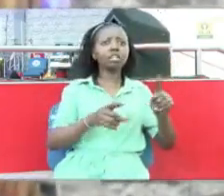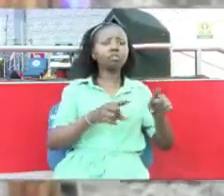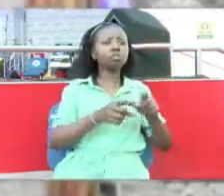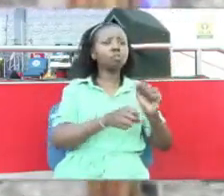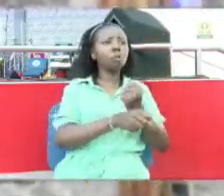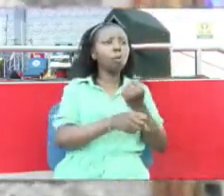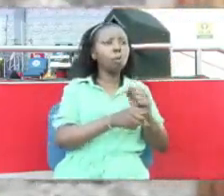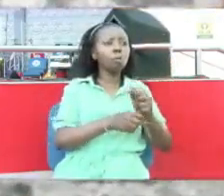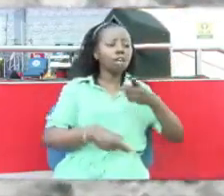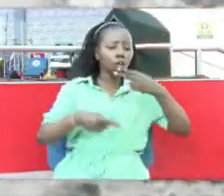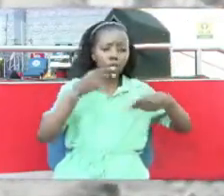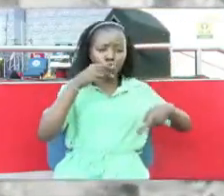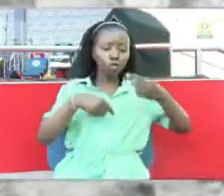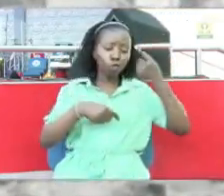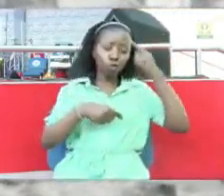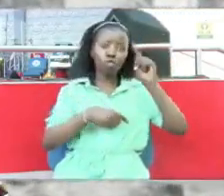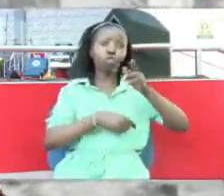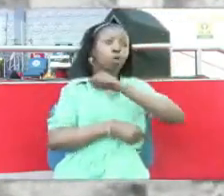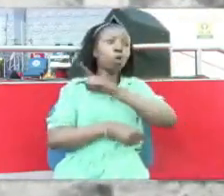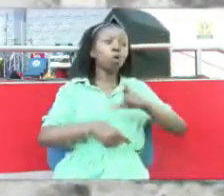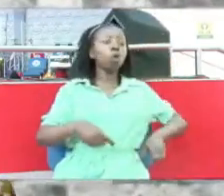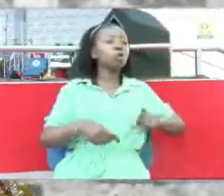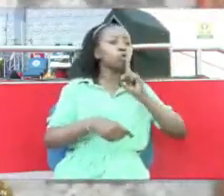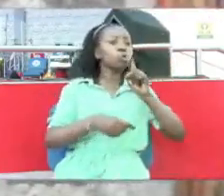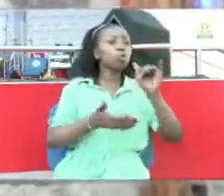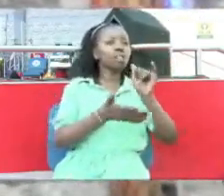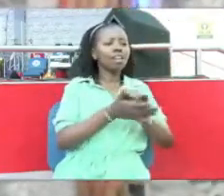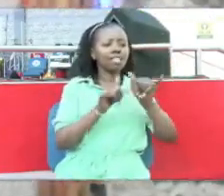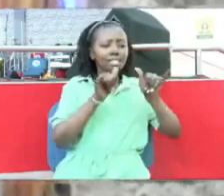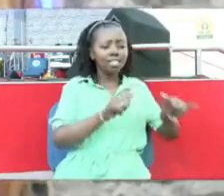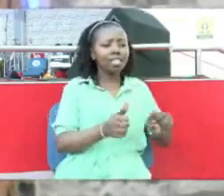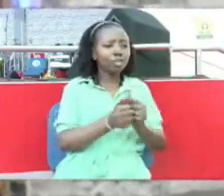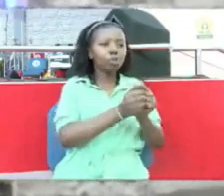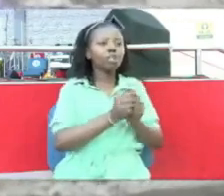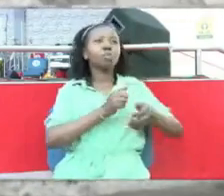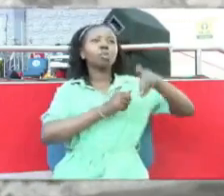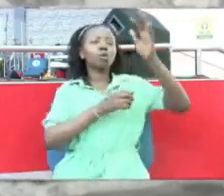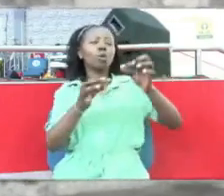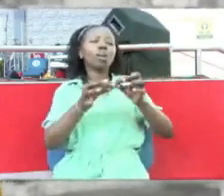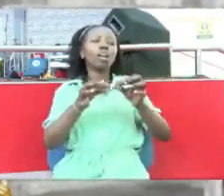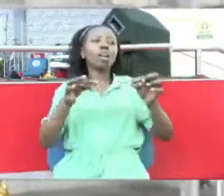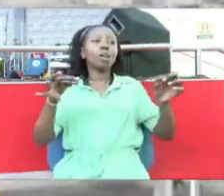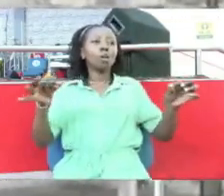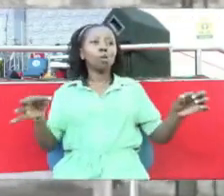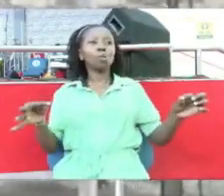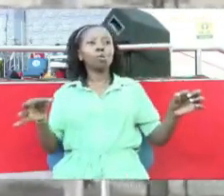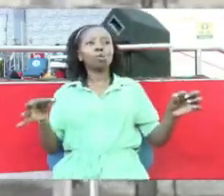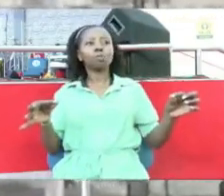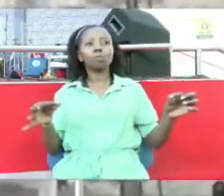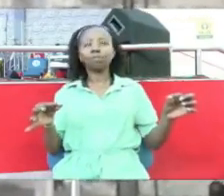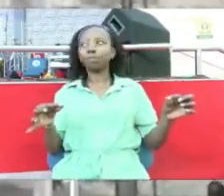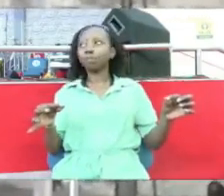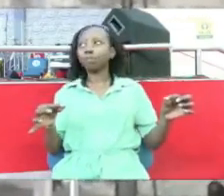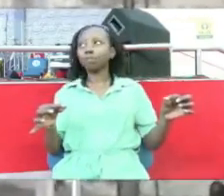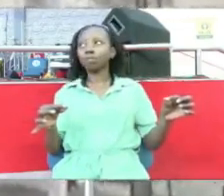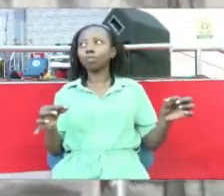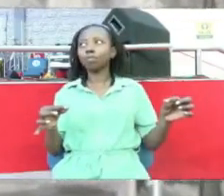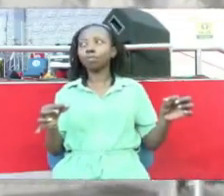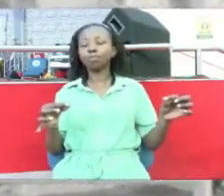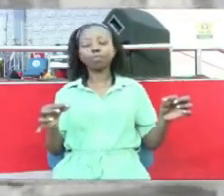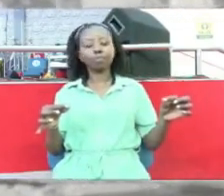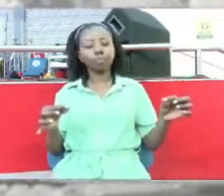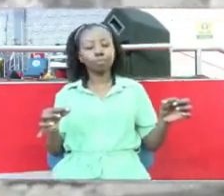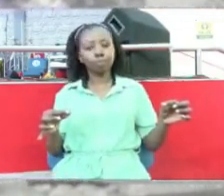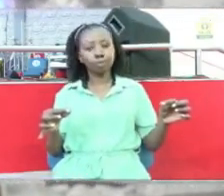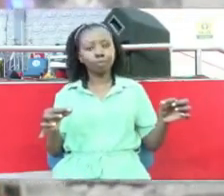could be there longer in fellowship with God. Abraham alikuwa anatamani kudumu mahali pake, kwa hivyo akamtengenezea mlo ndio